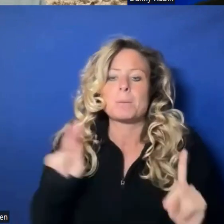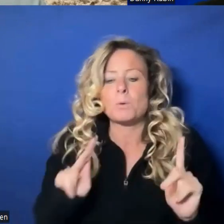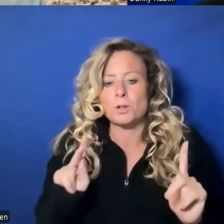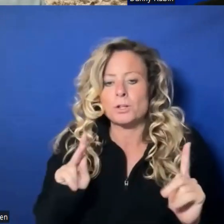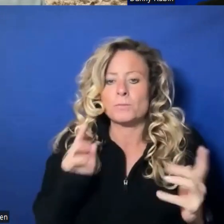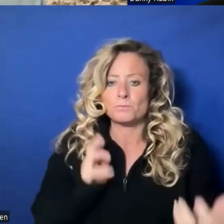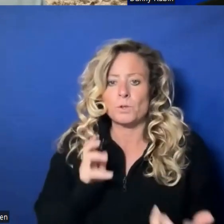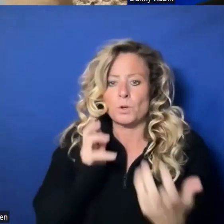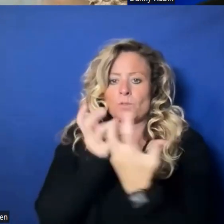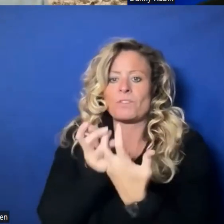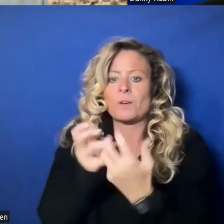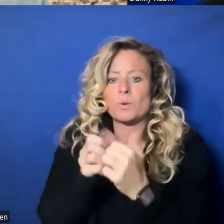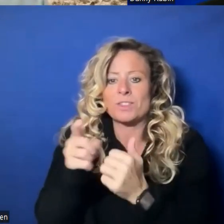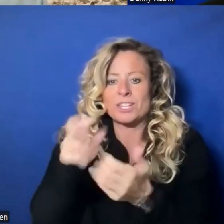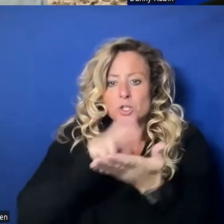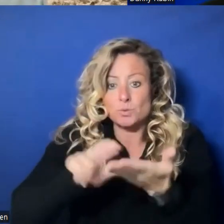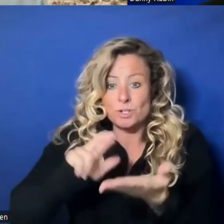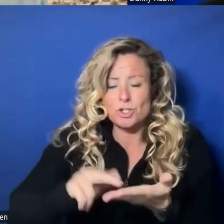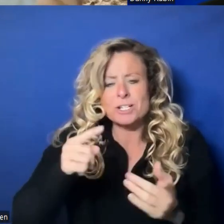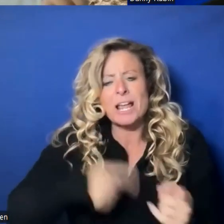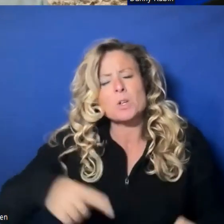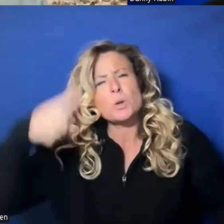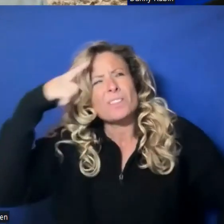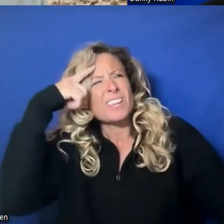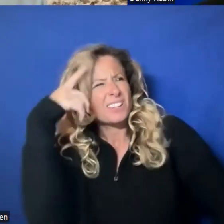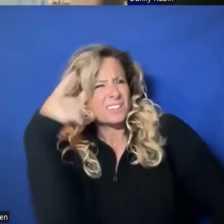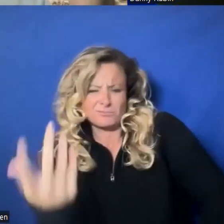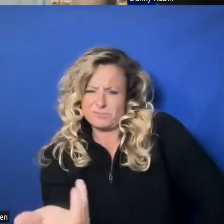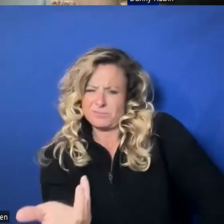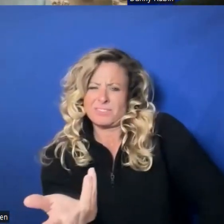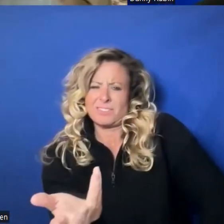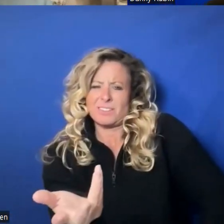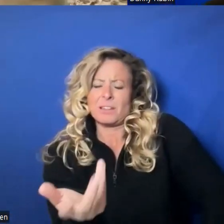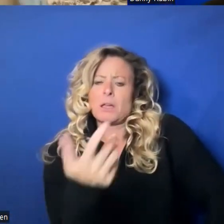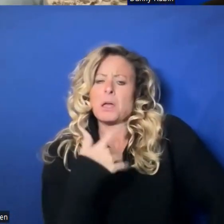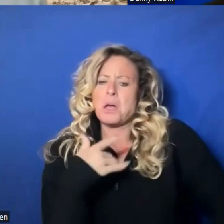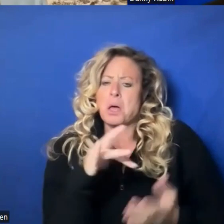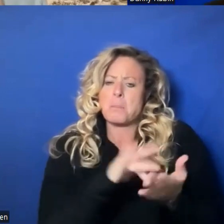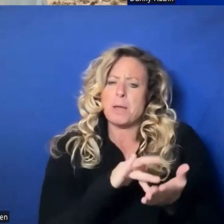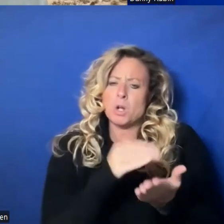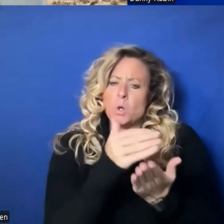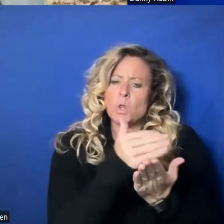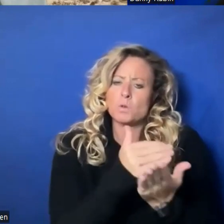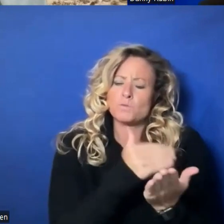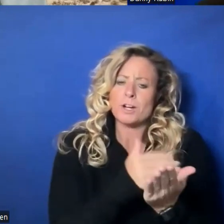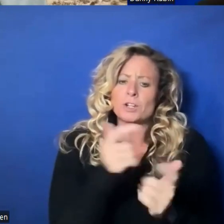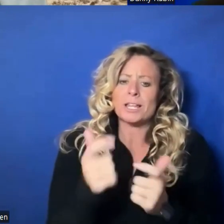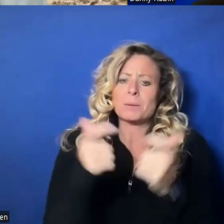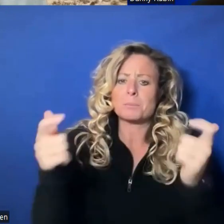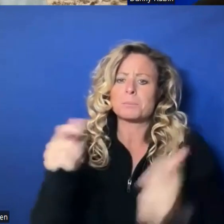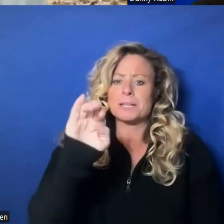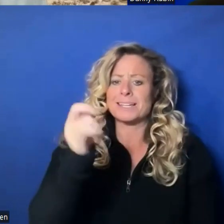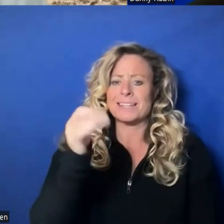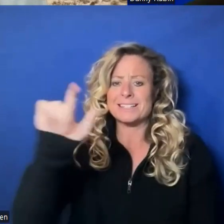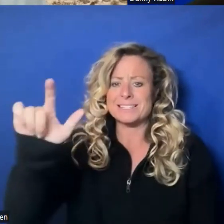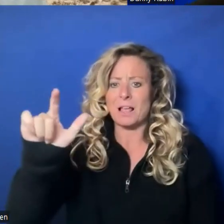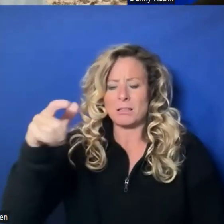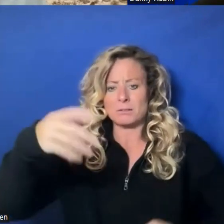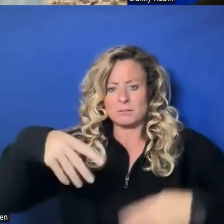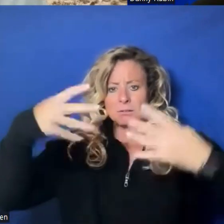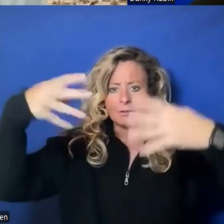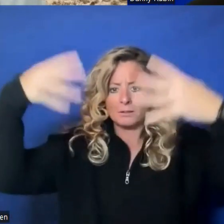fit to this research. Now you think about it, like if medical record is like a big Excel, so you can just filter